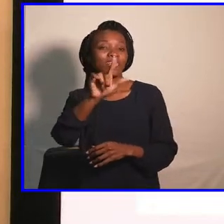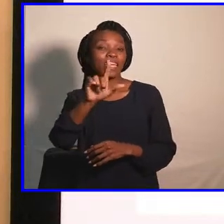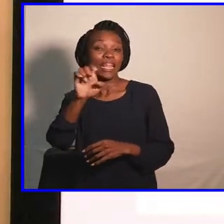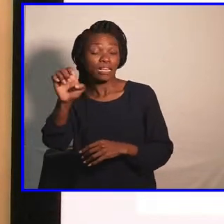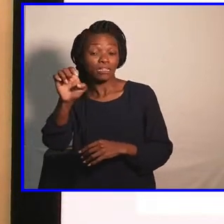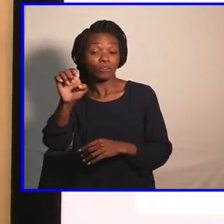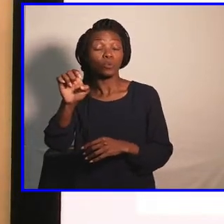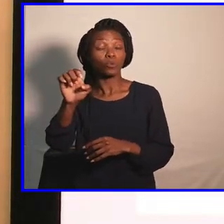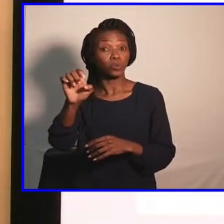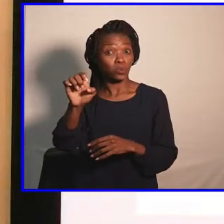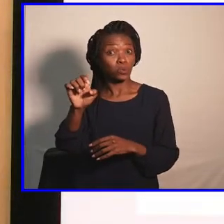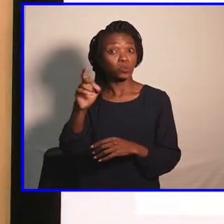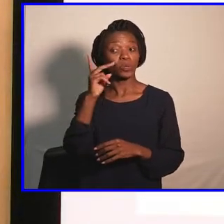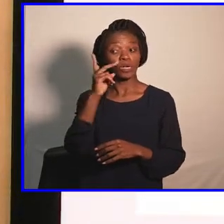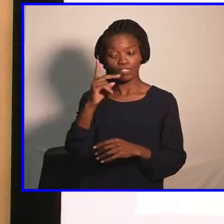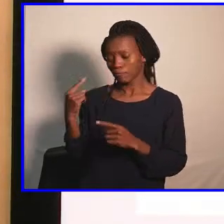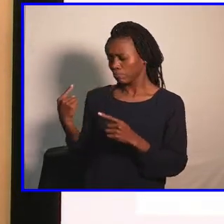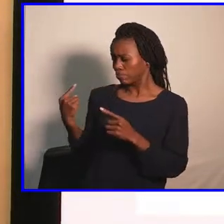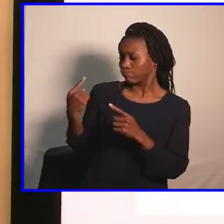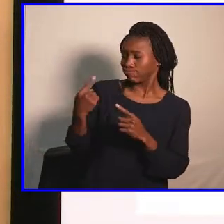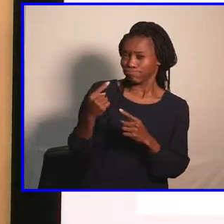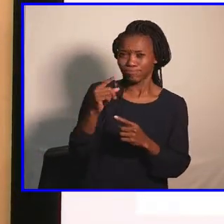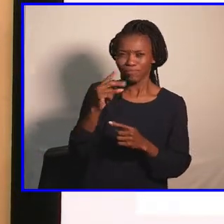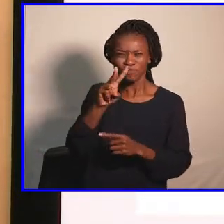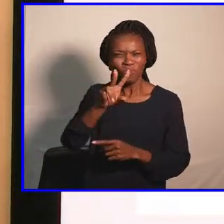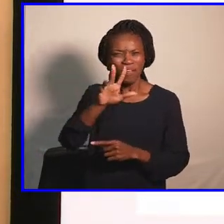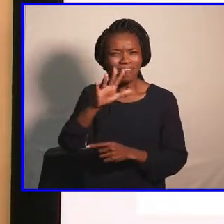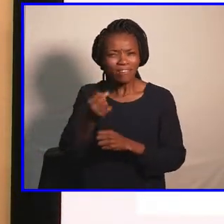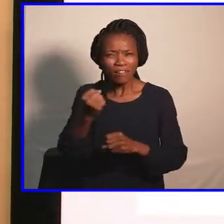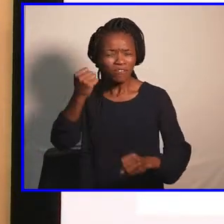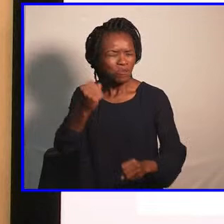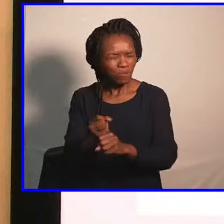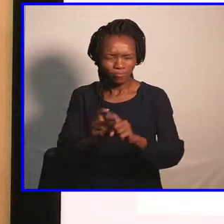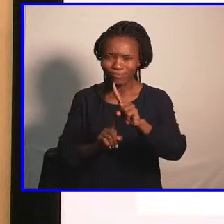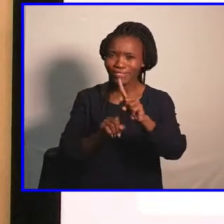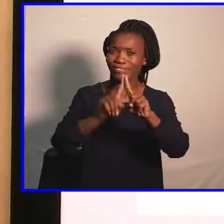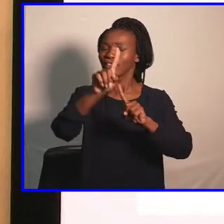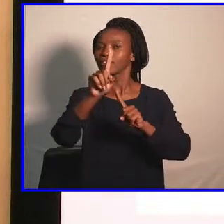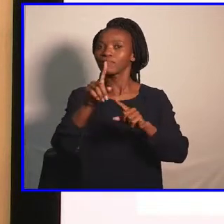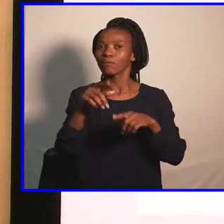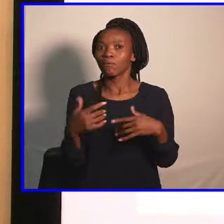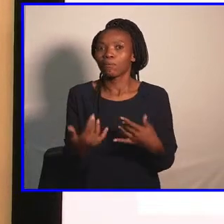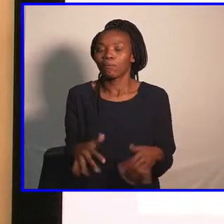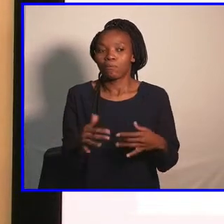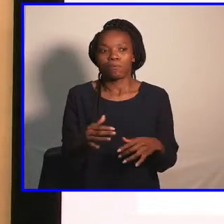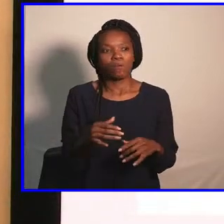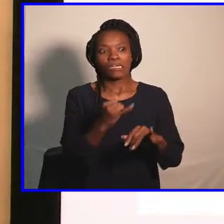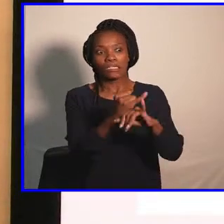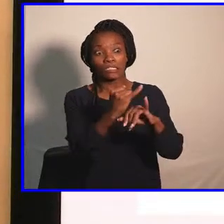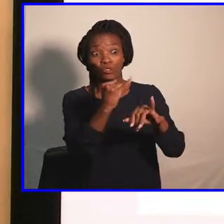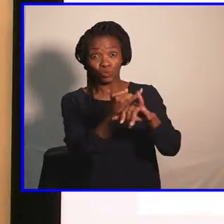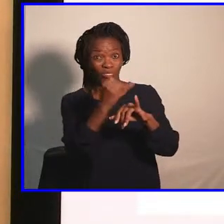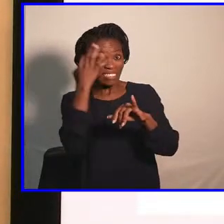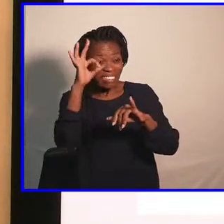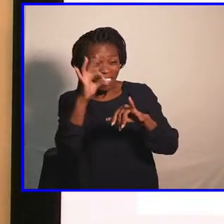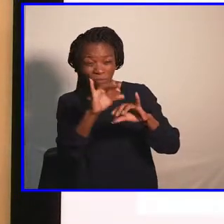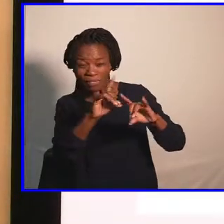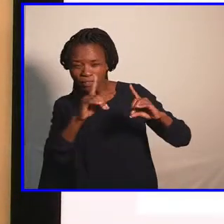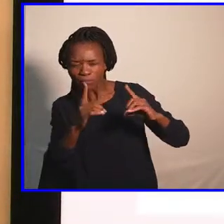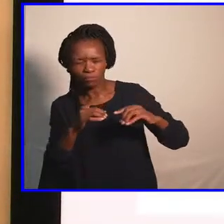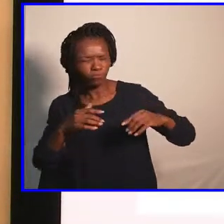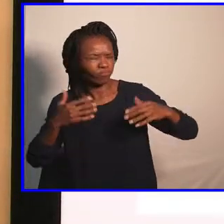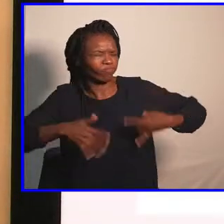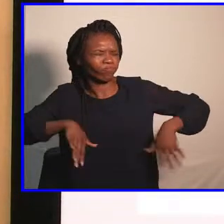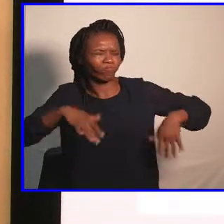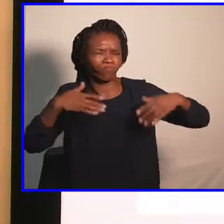of success for one of our finest state institutions. When you took